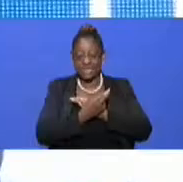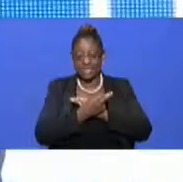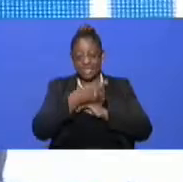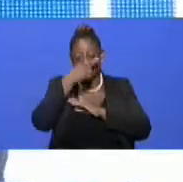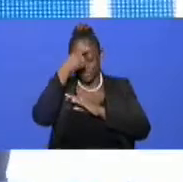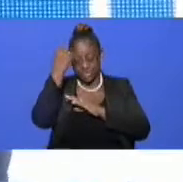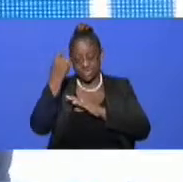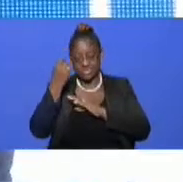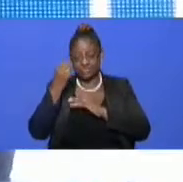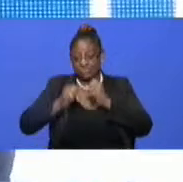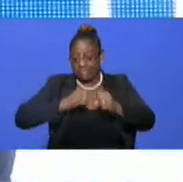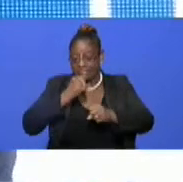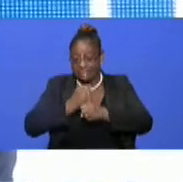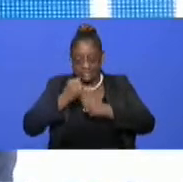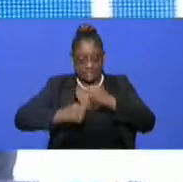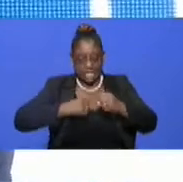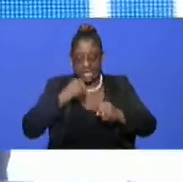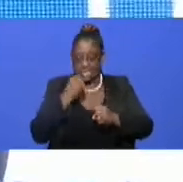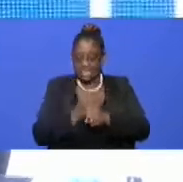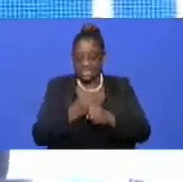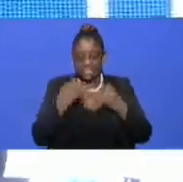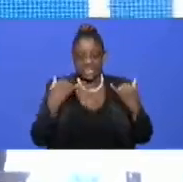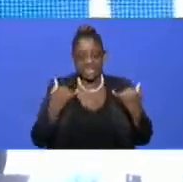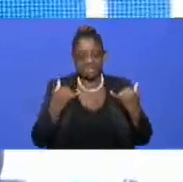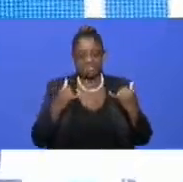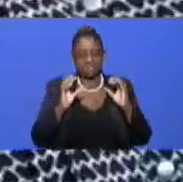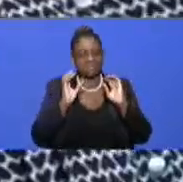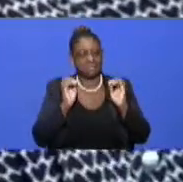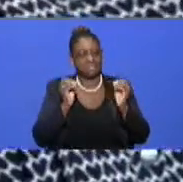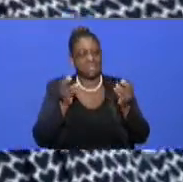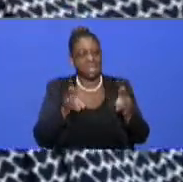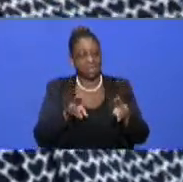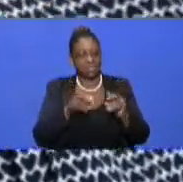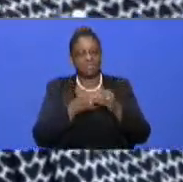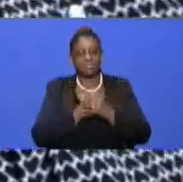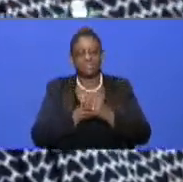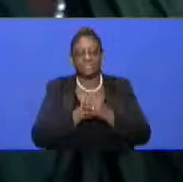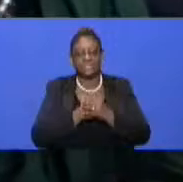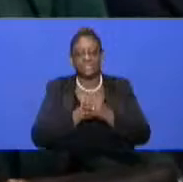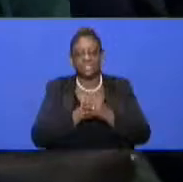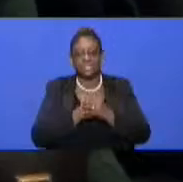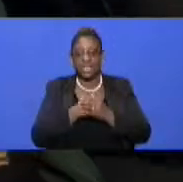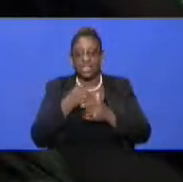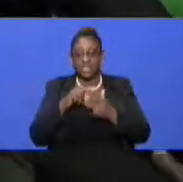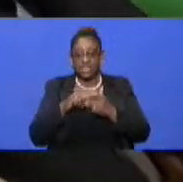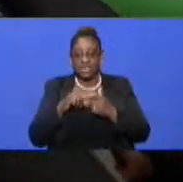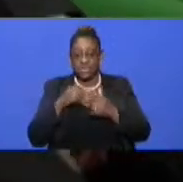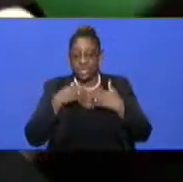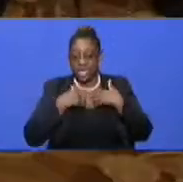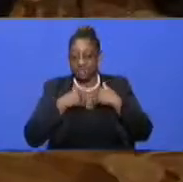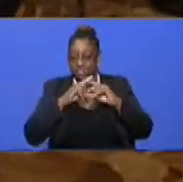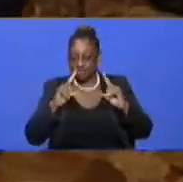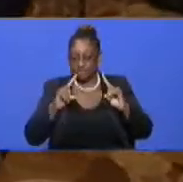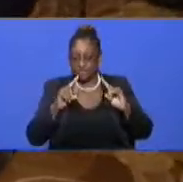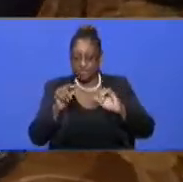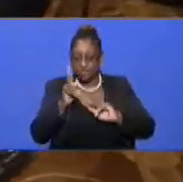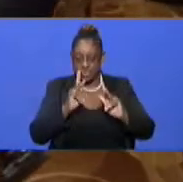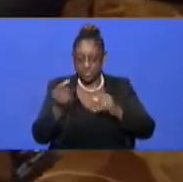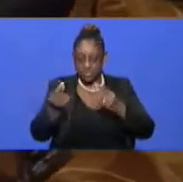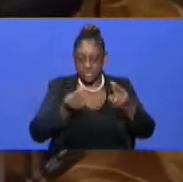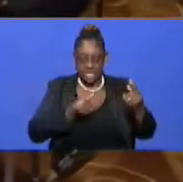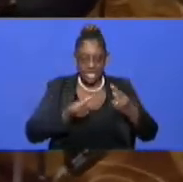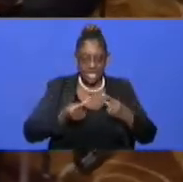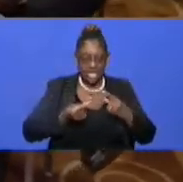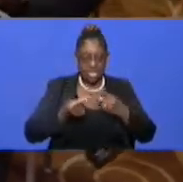for many decades now, not much has happened. Also among invited guests, reporters from the Northern Service, former